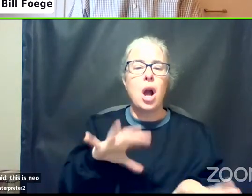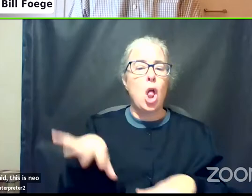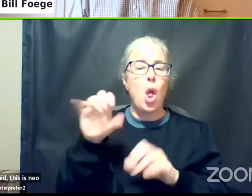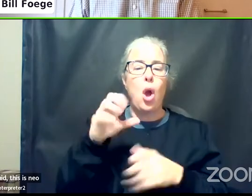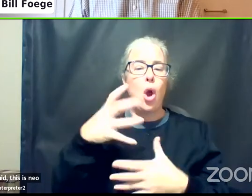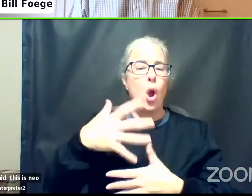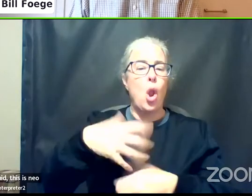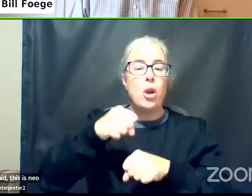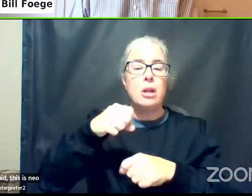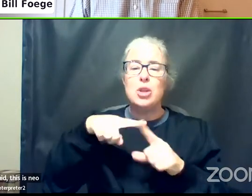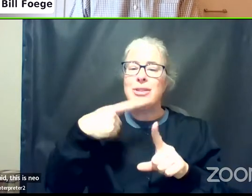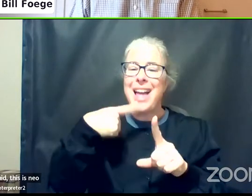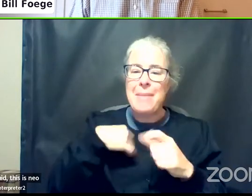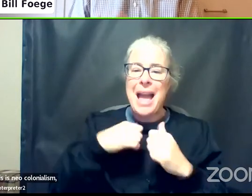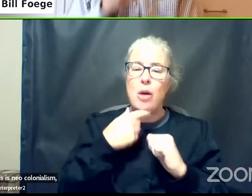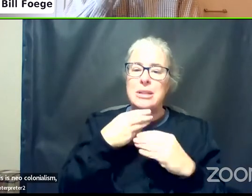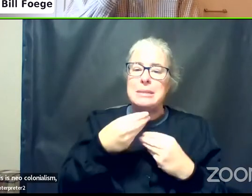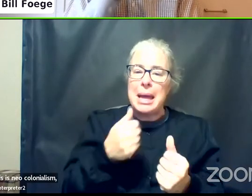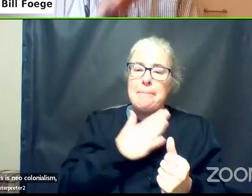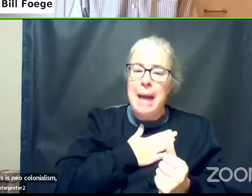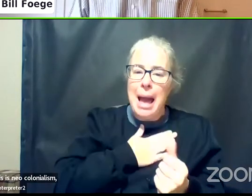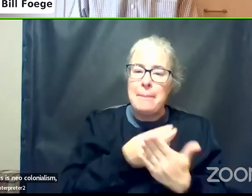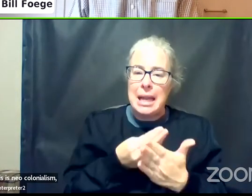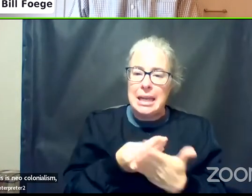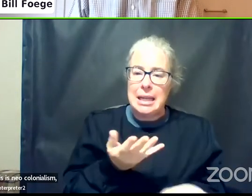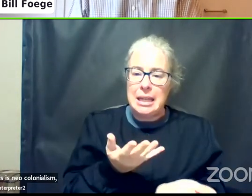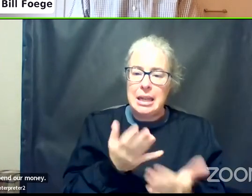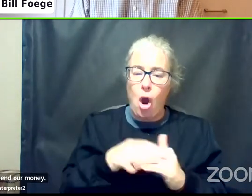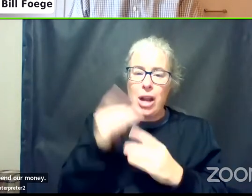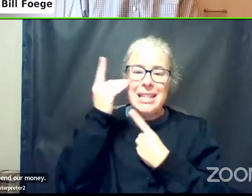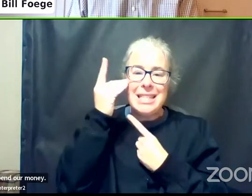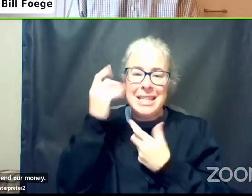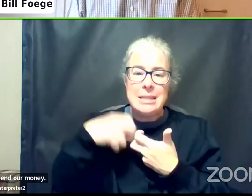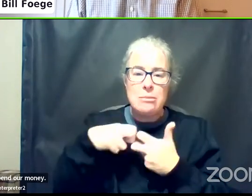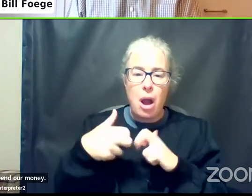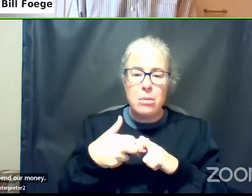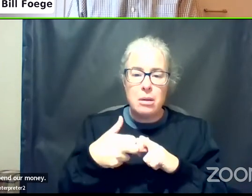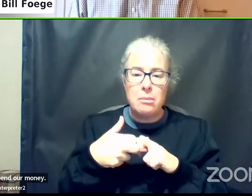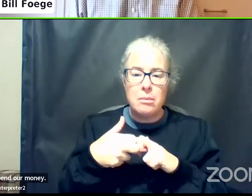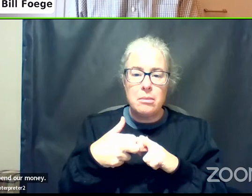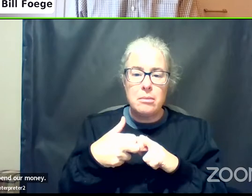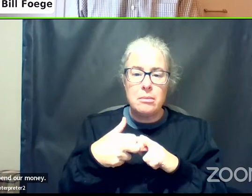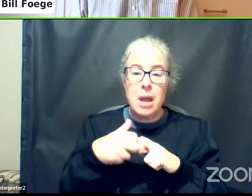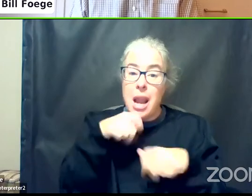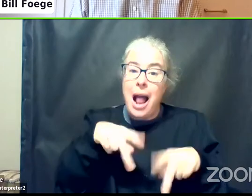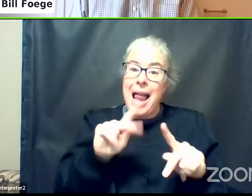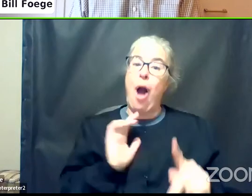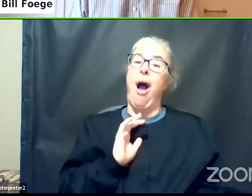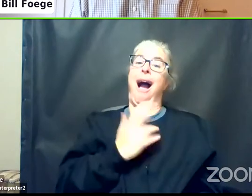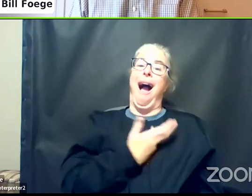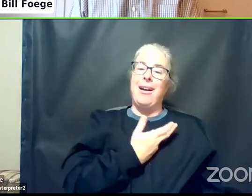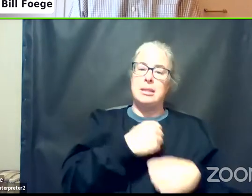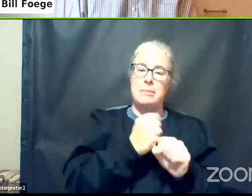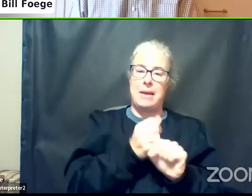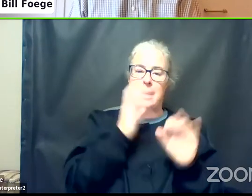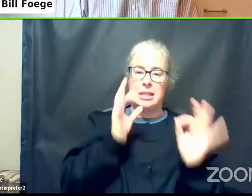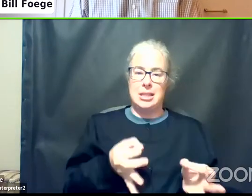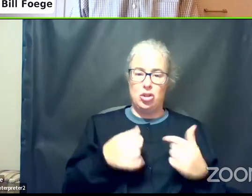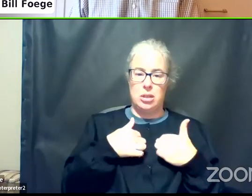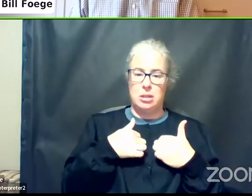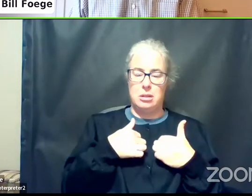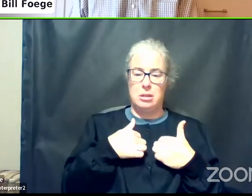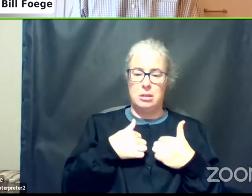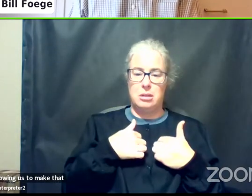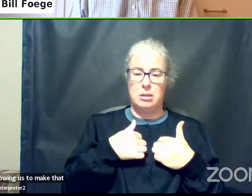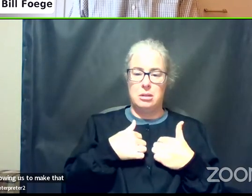telling us how to spend our money on a disease problem and not allowing us to make that decision